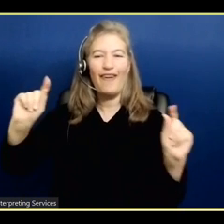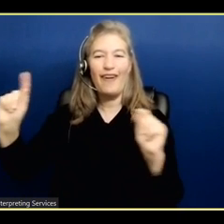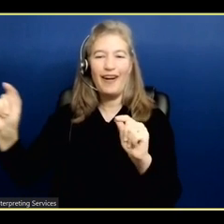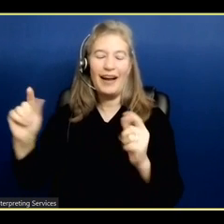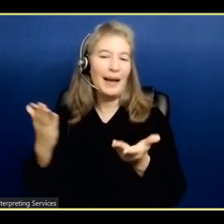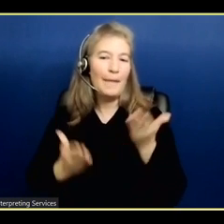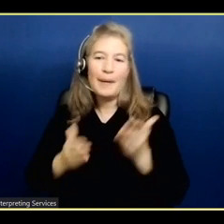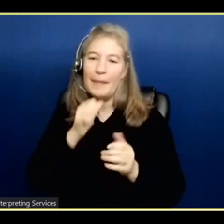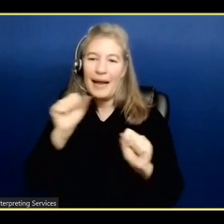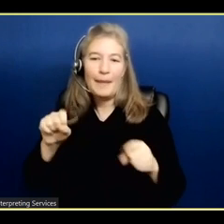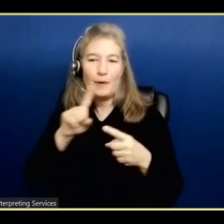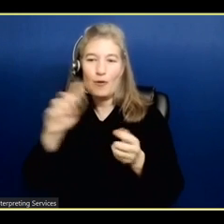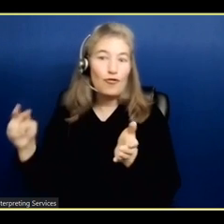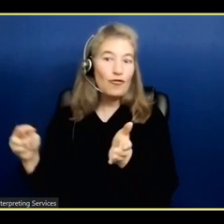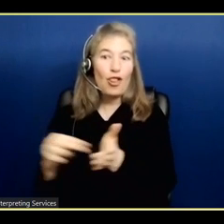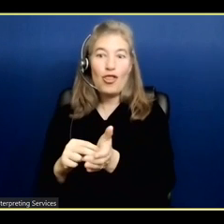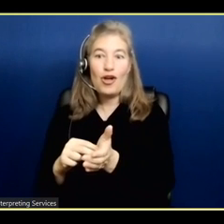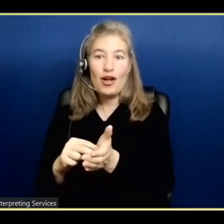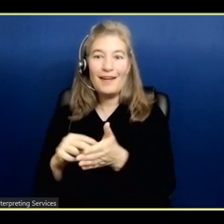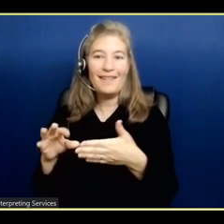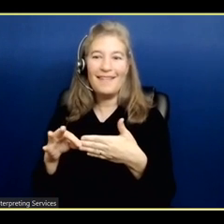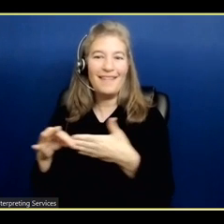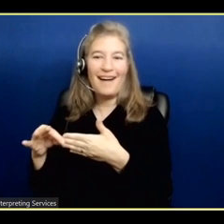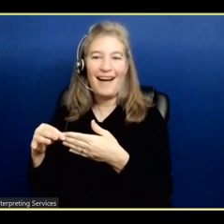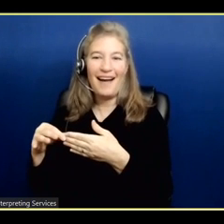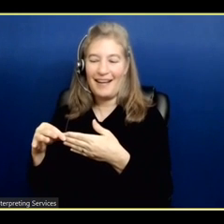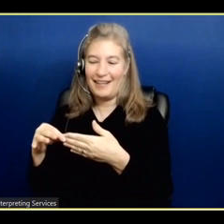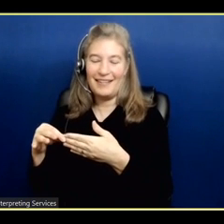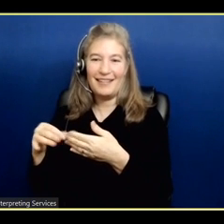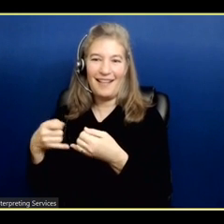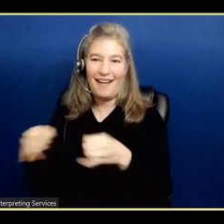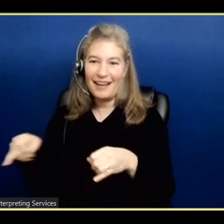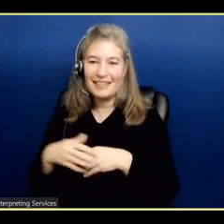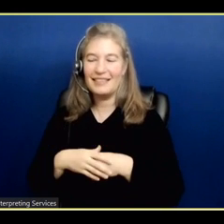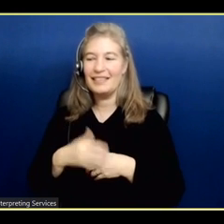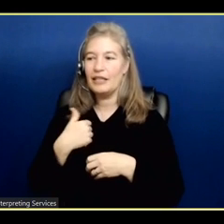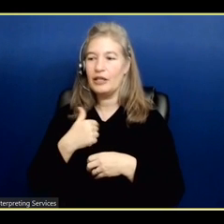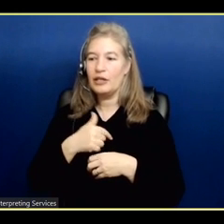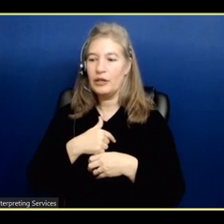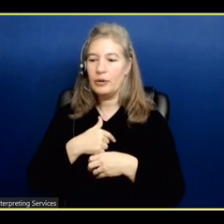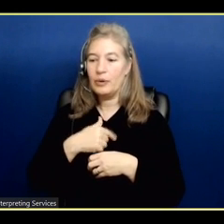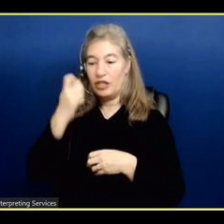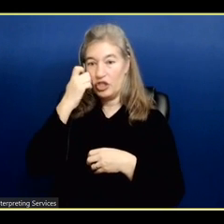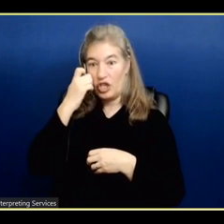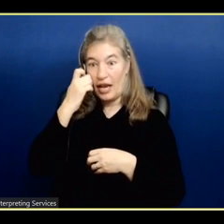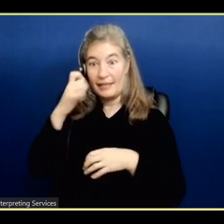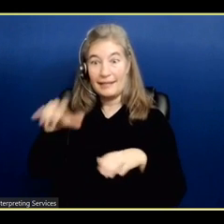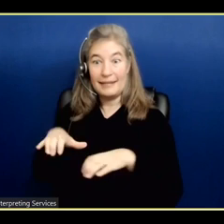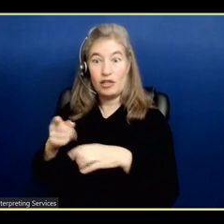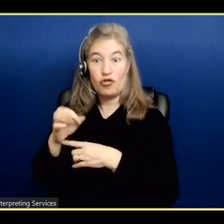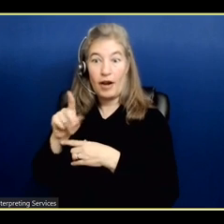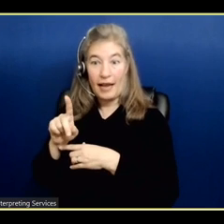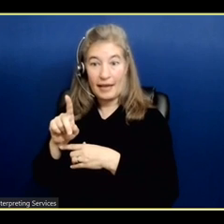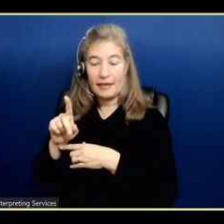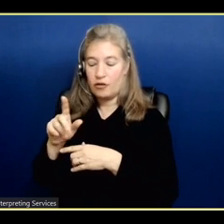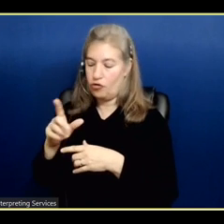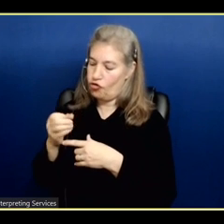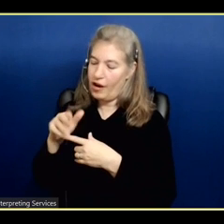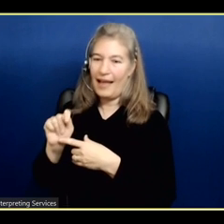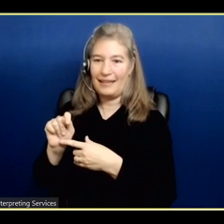they may not have been able to look at the guidelines. We just launched a grant with the Rauschenberg Foundation, which is not